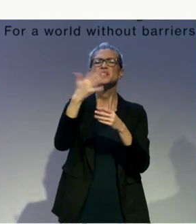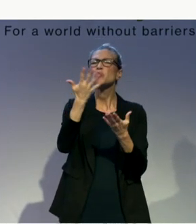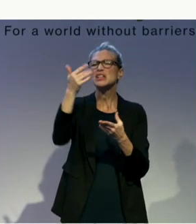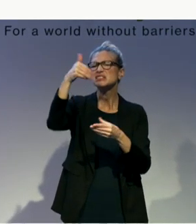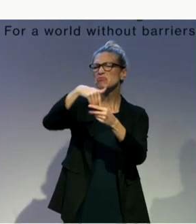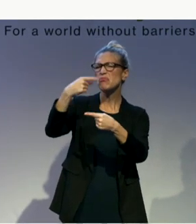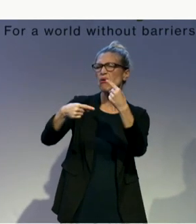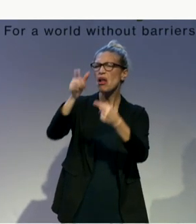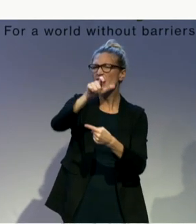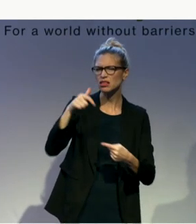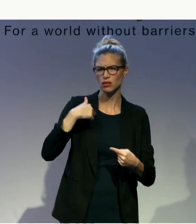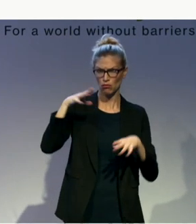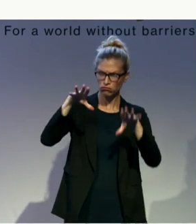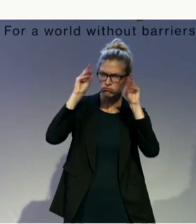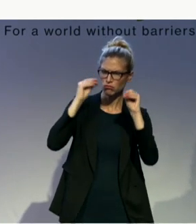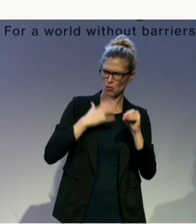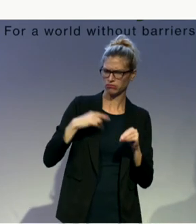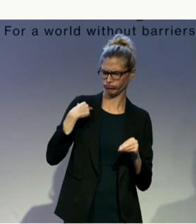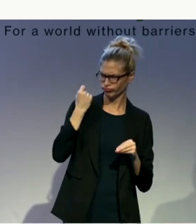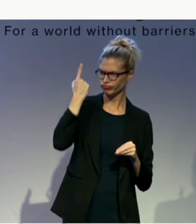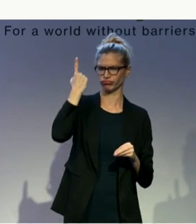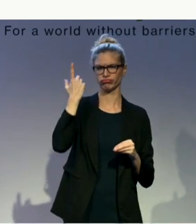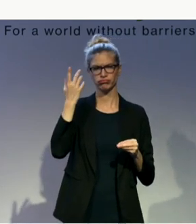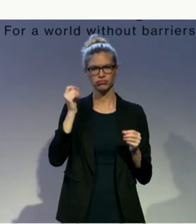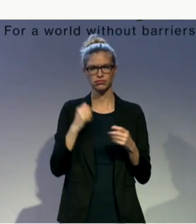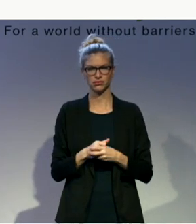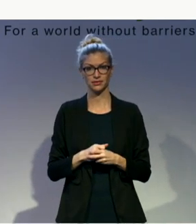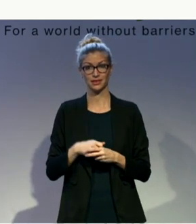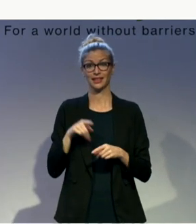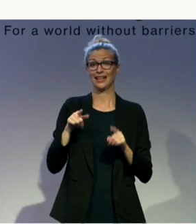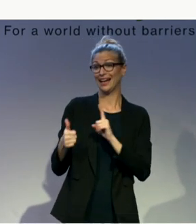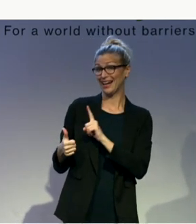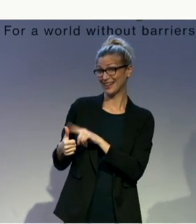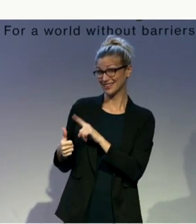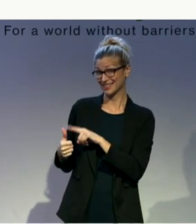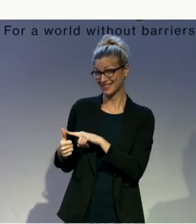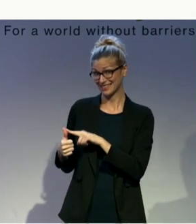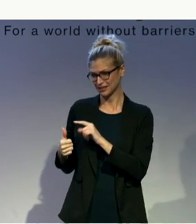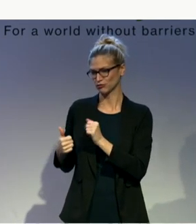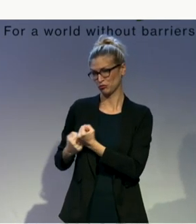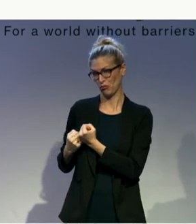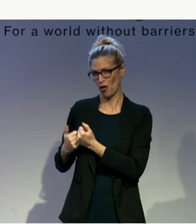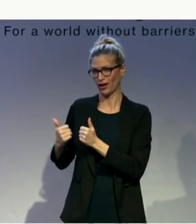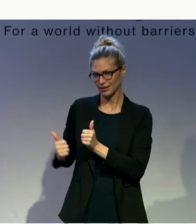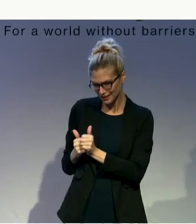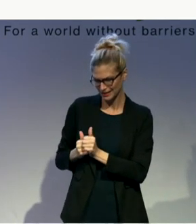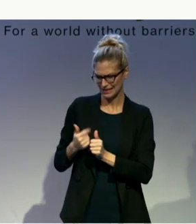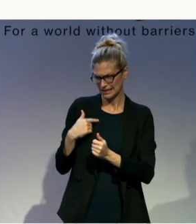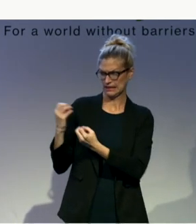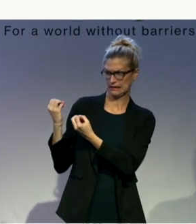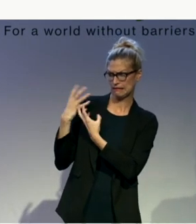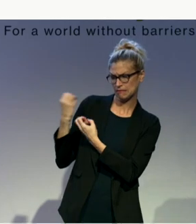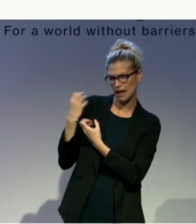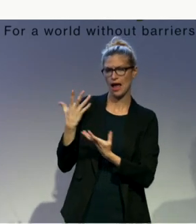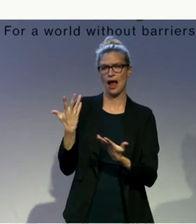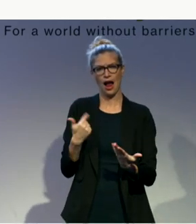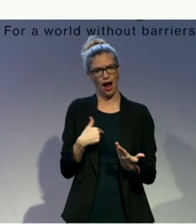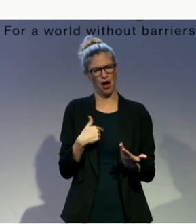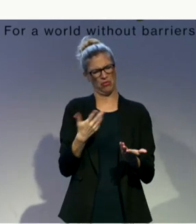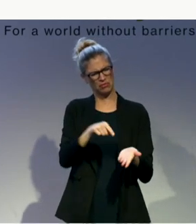is necessary, so that the supporters don't say, well, you can't vote. Yeah? So in Australia, we saw